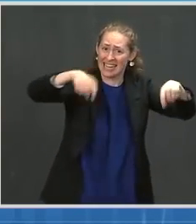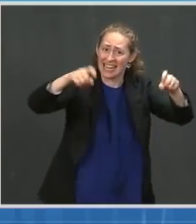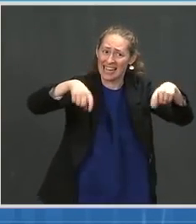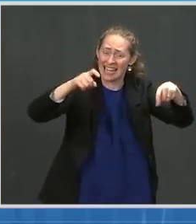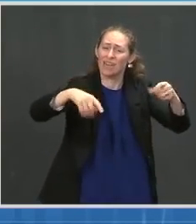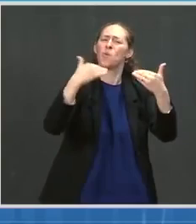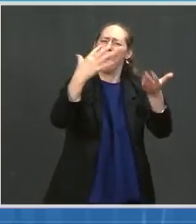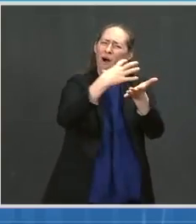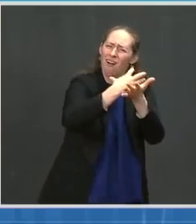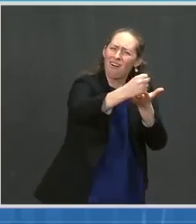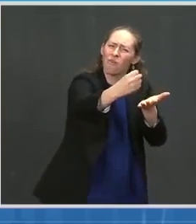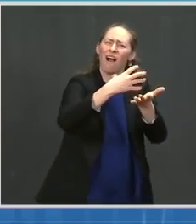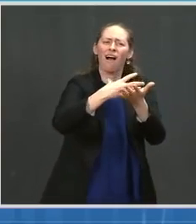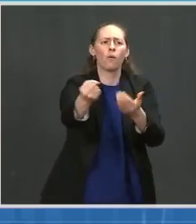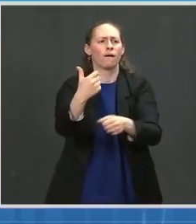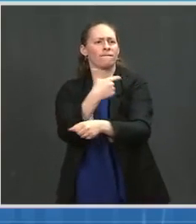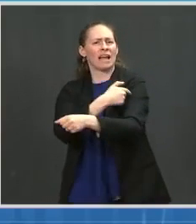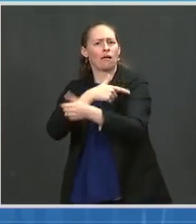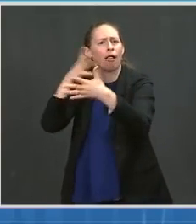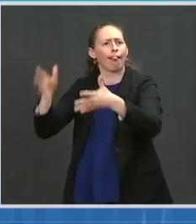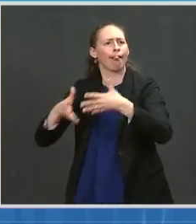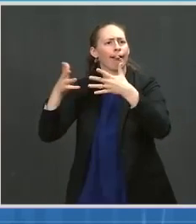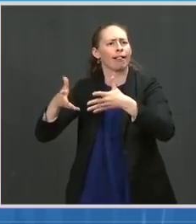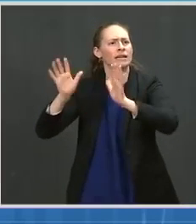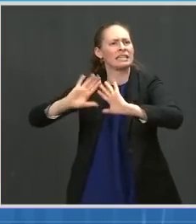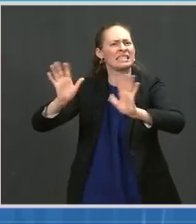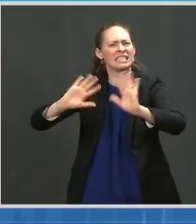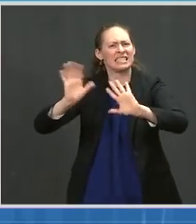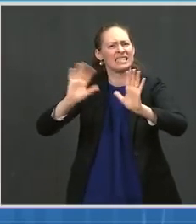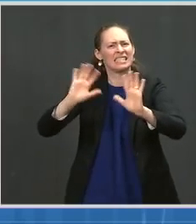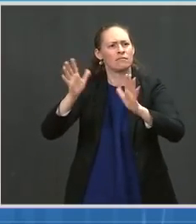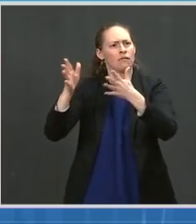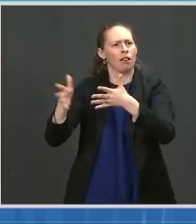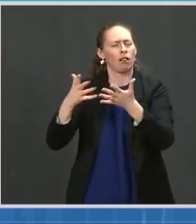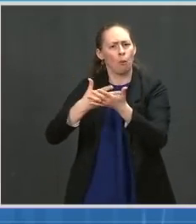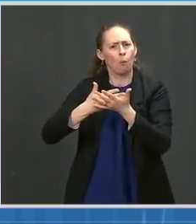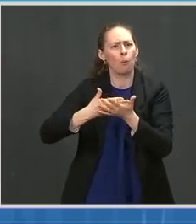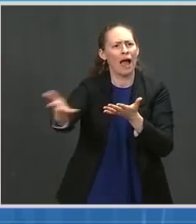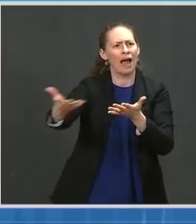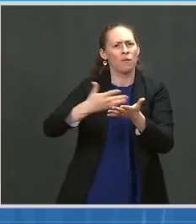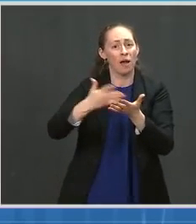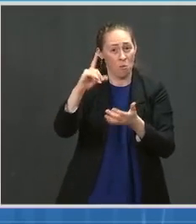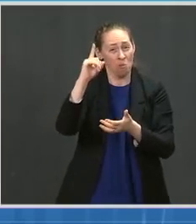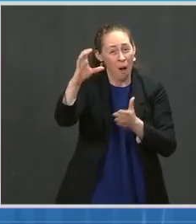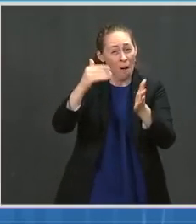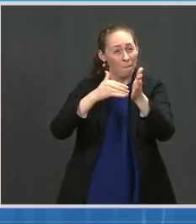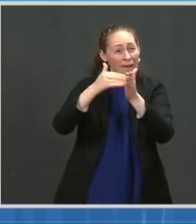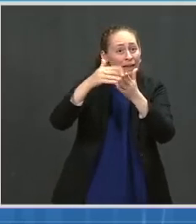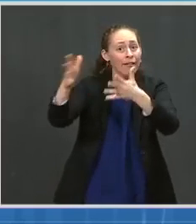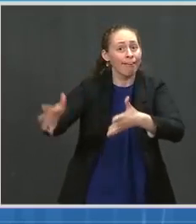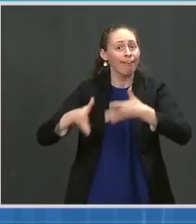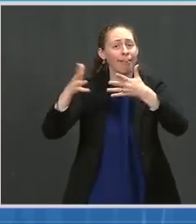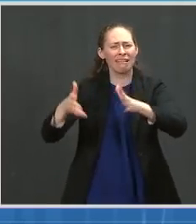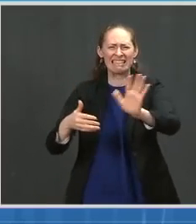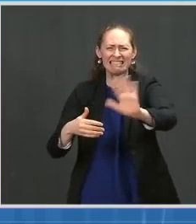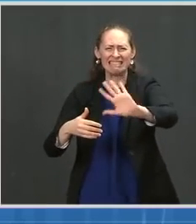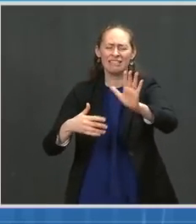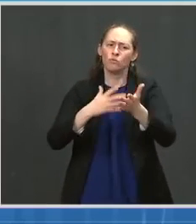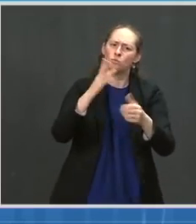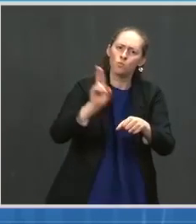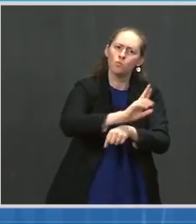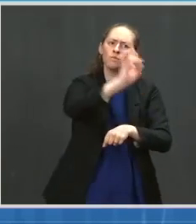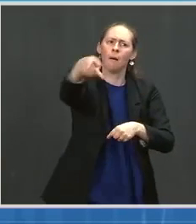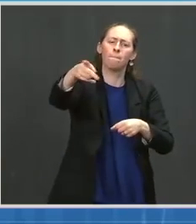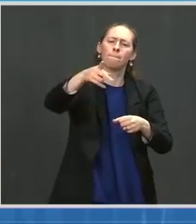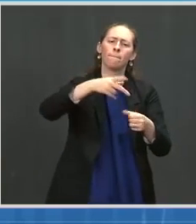Today, millions of doses have been distributed, but have not yet been administered as shots in arms. Second, we're